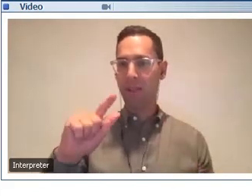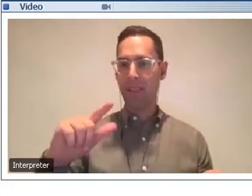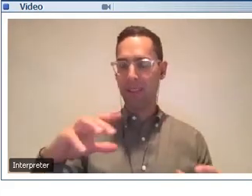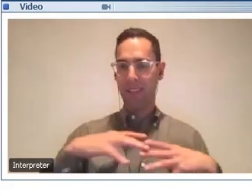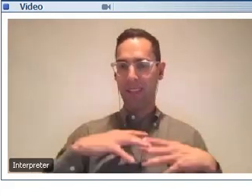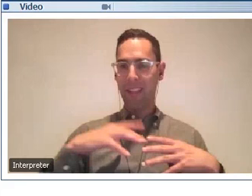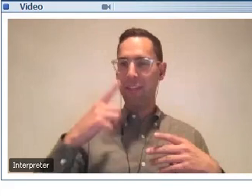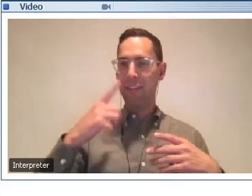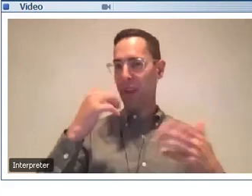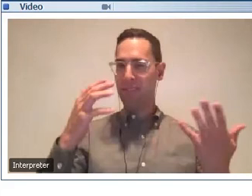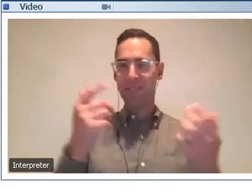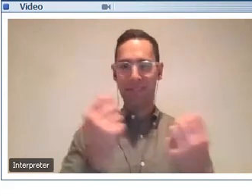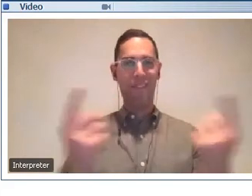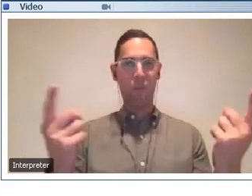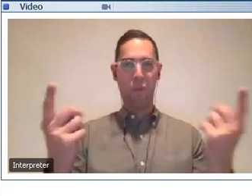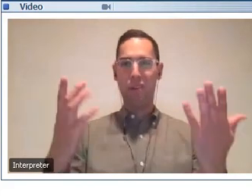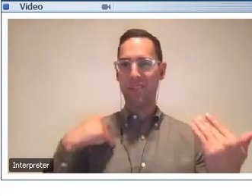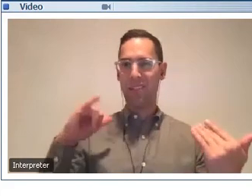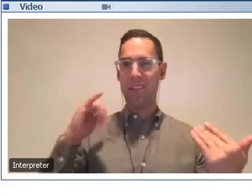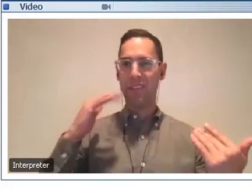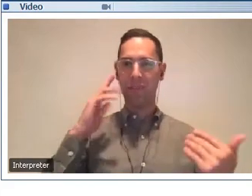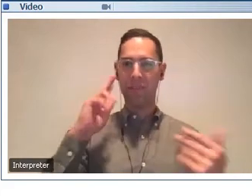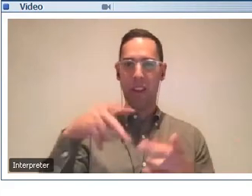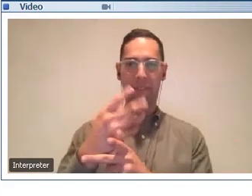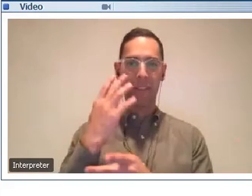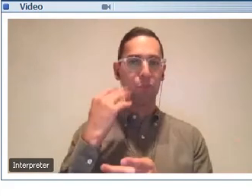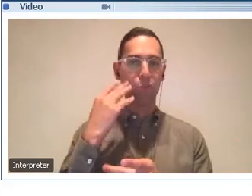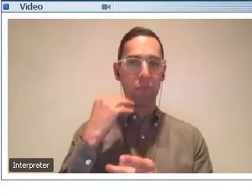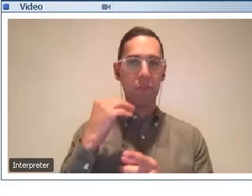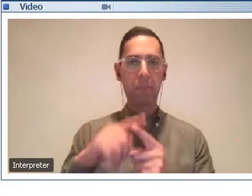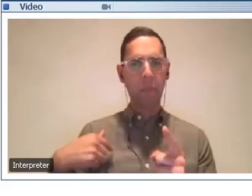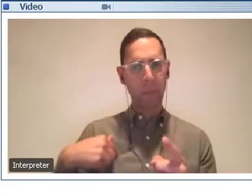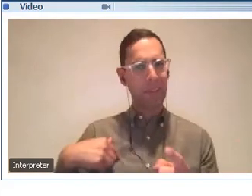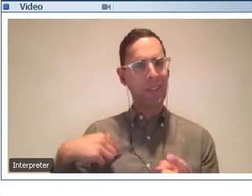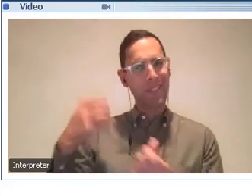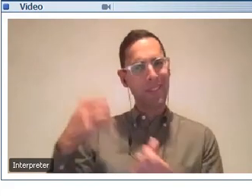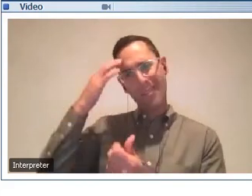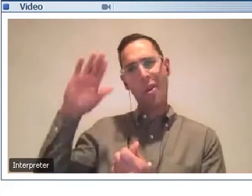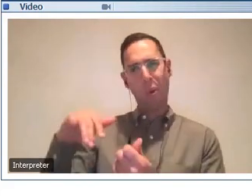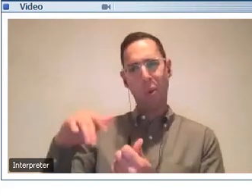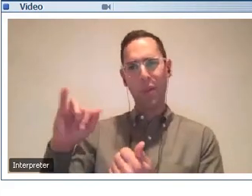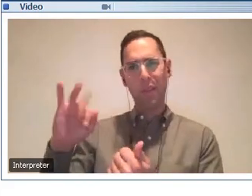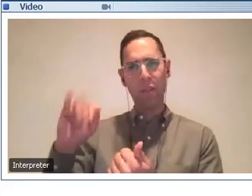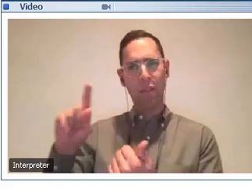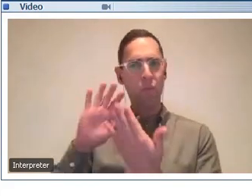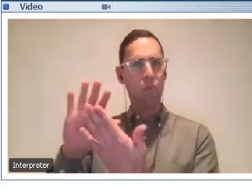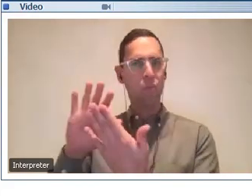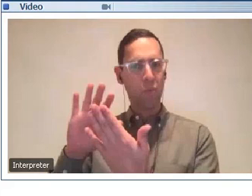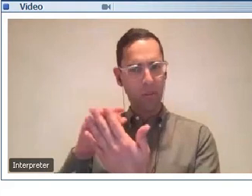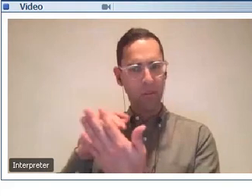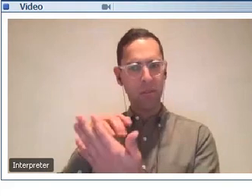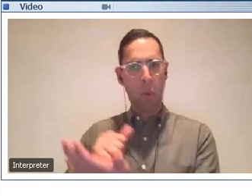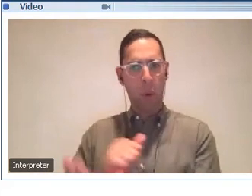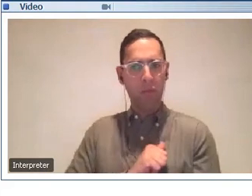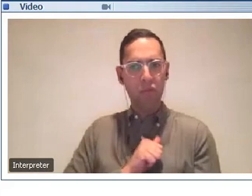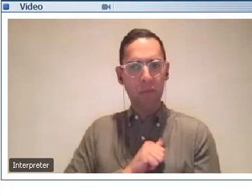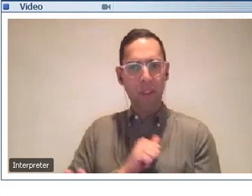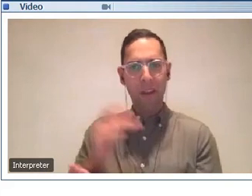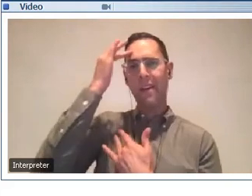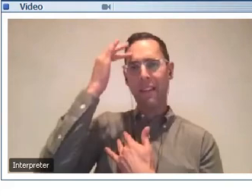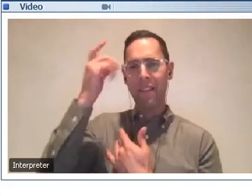same time, we know that leave to address your own serious medical condition or to support a family member who's going through a serious